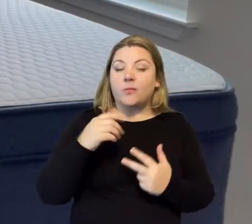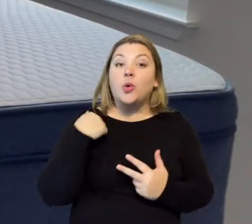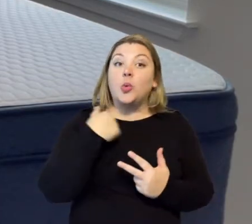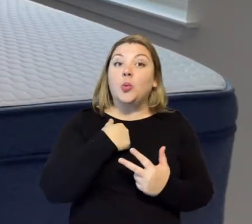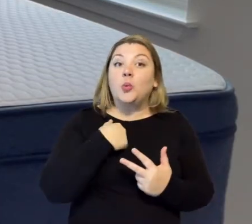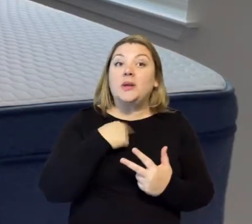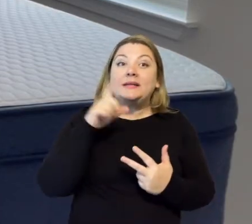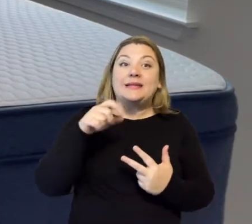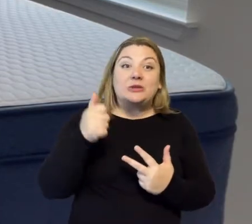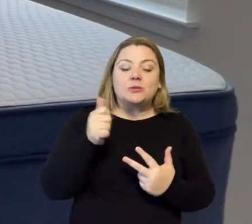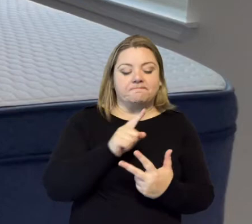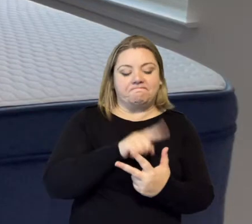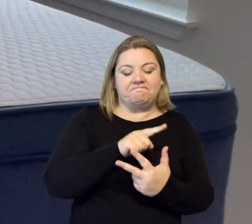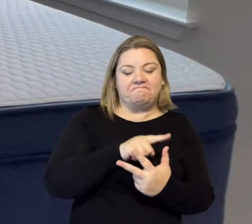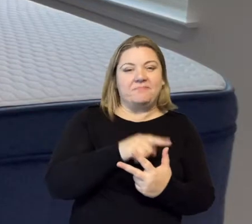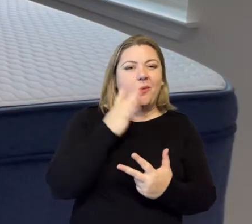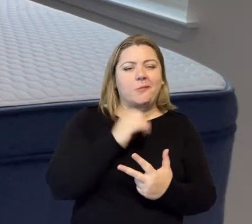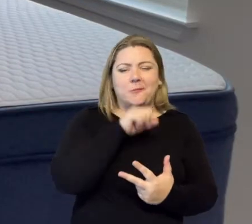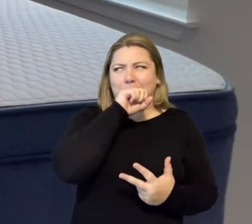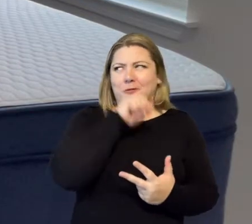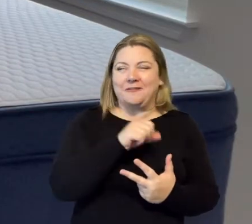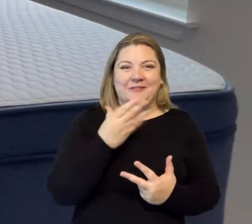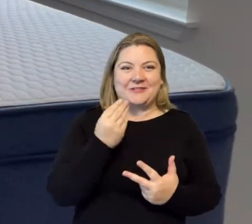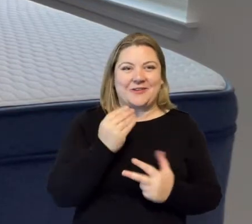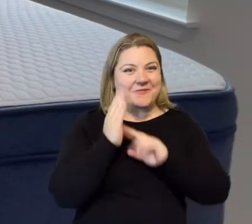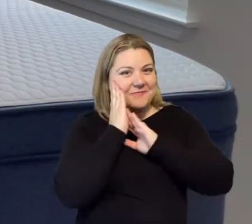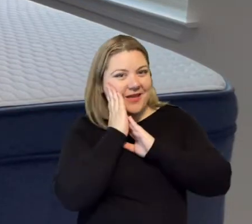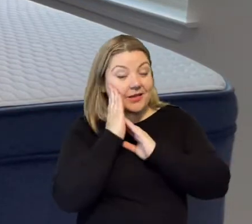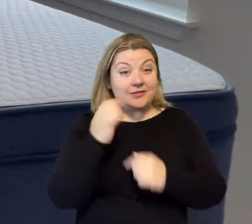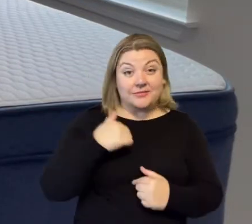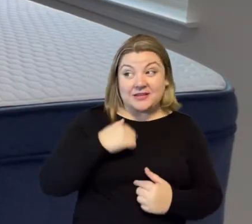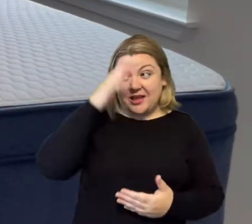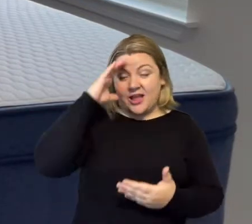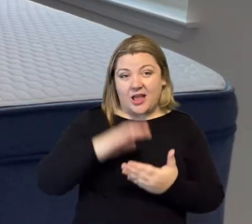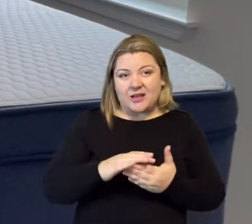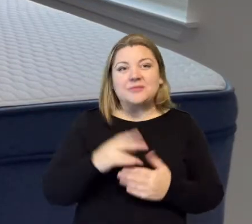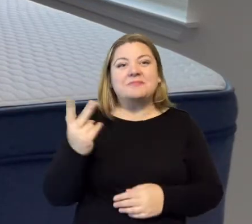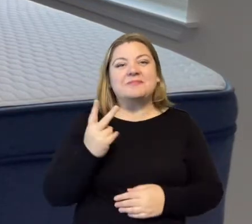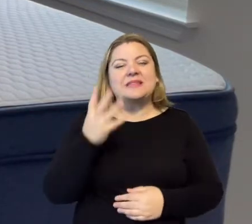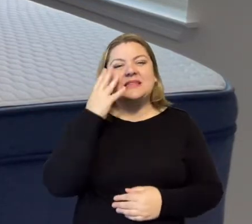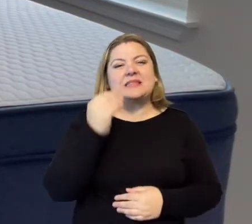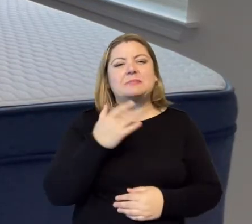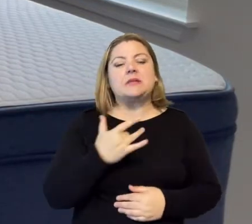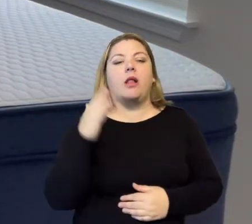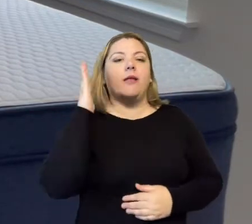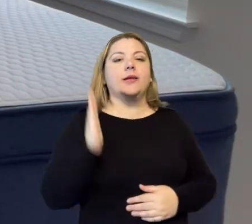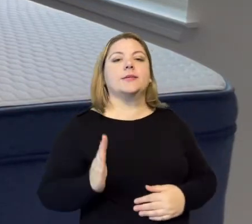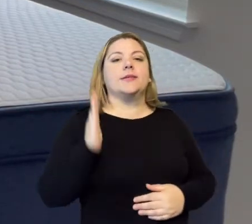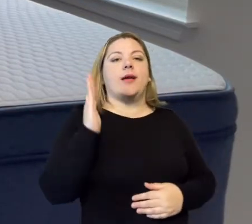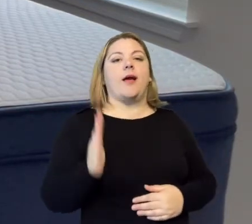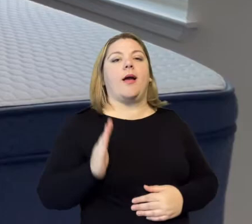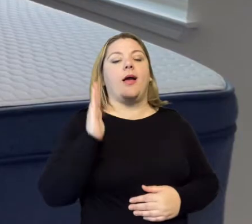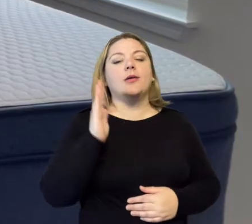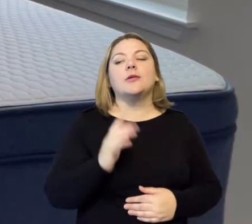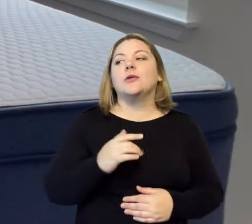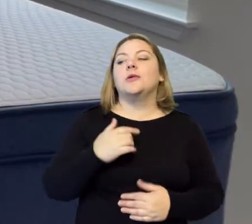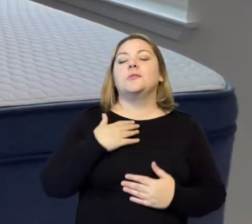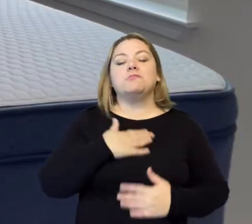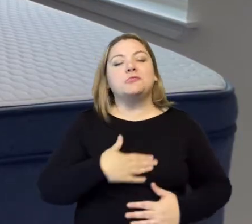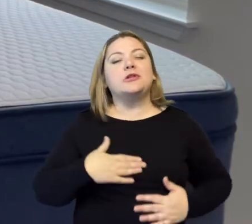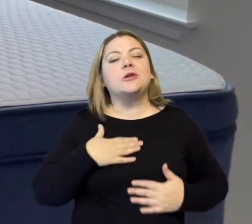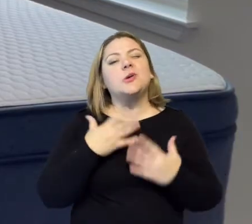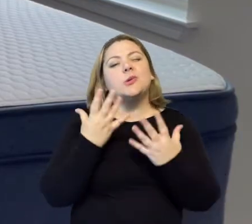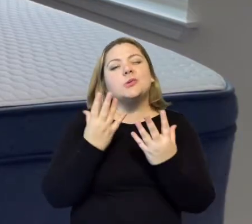the soft because we love soft beds. My husband and I are both side sleepers, so we really enjoy that really nice